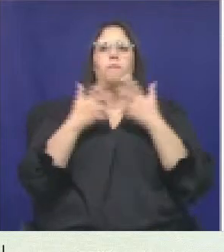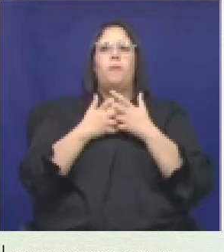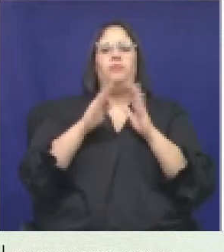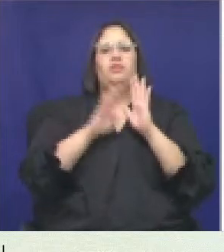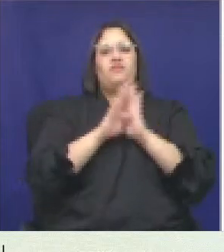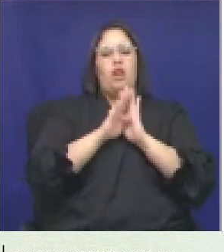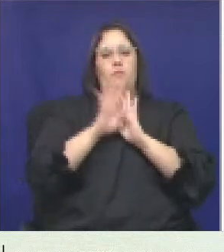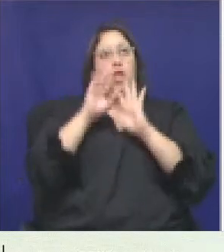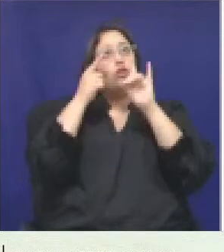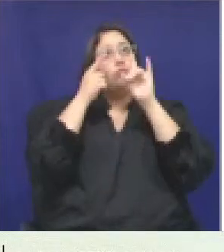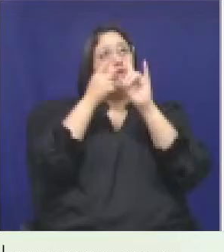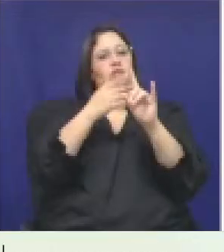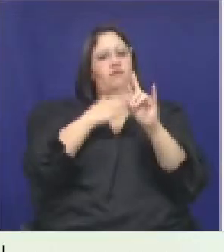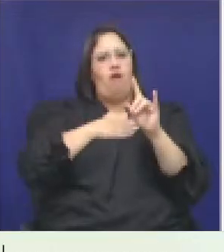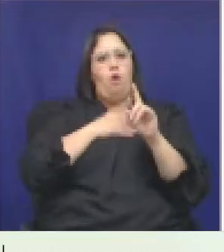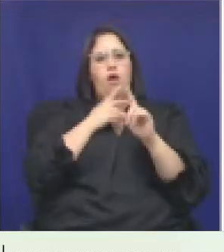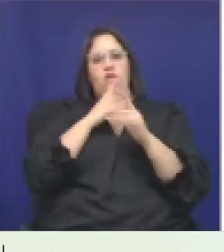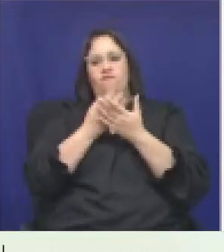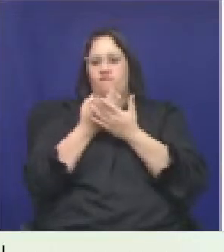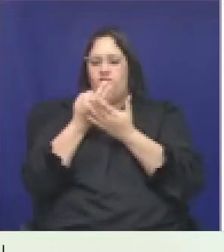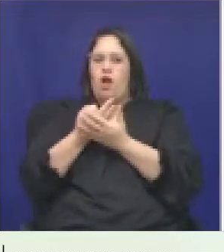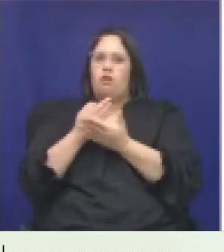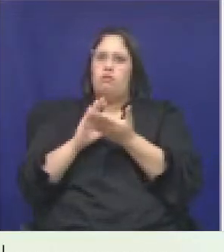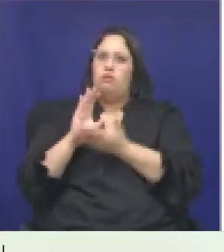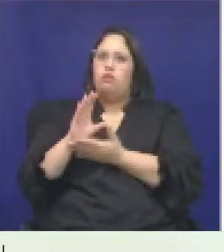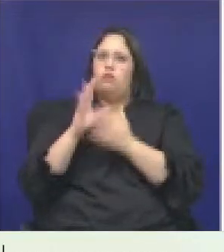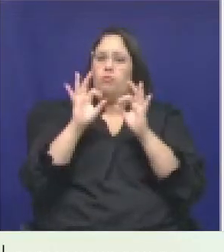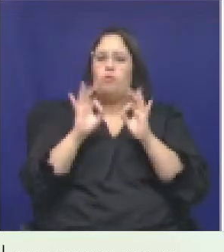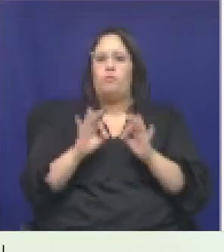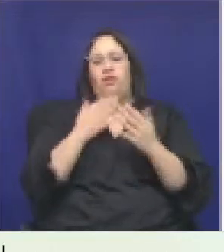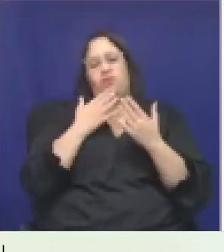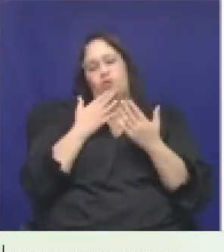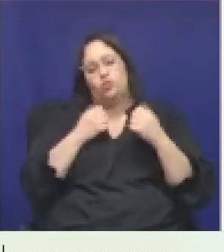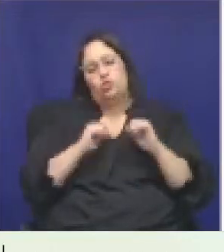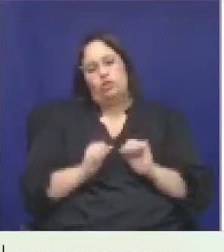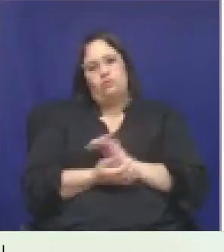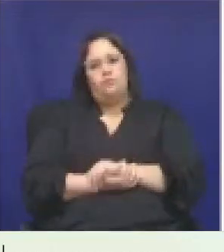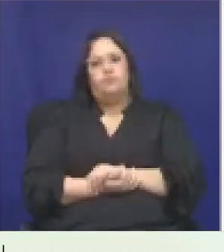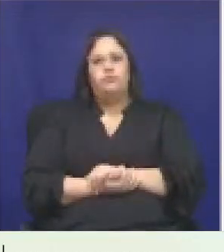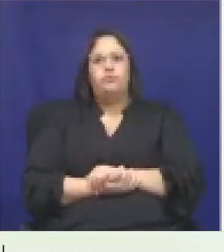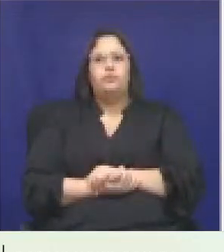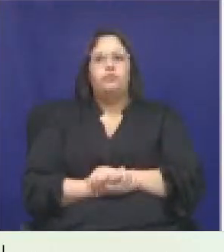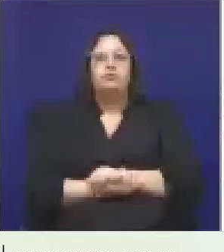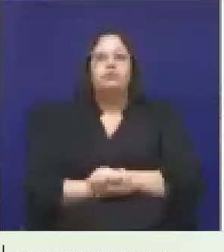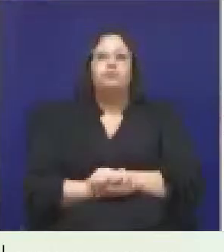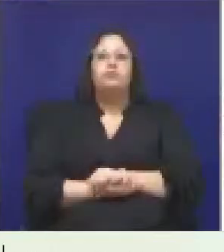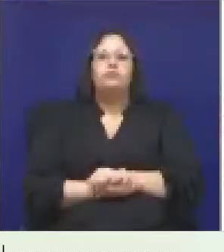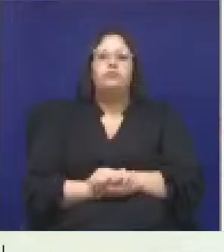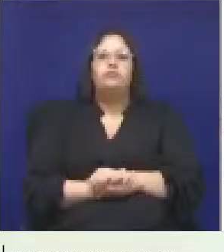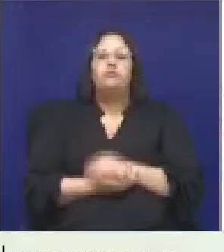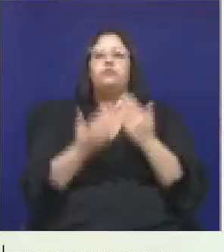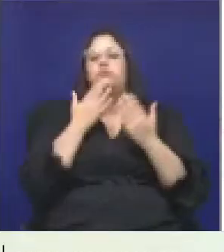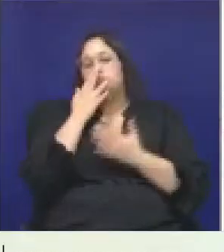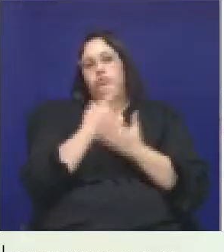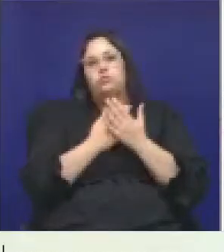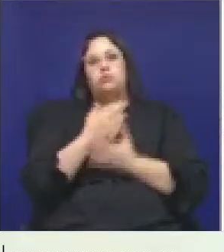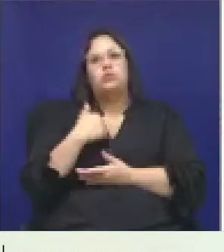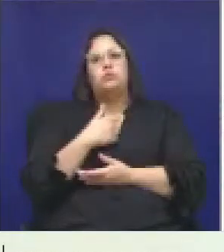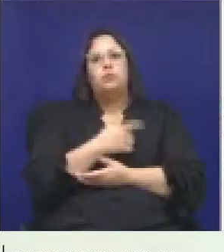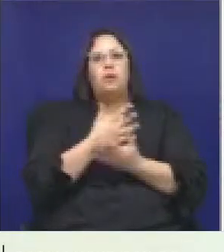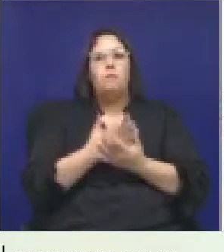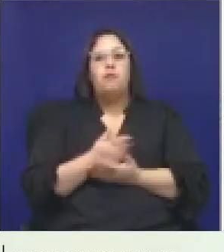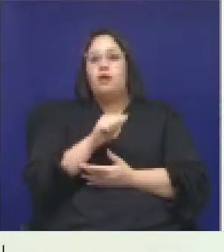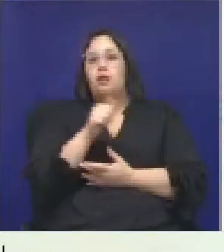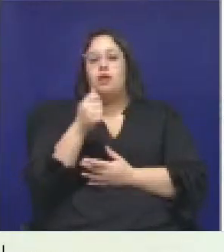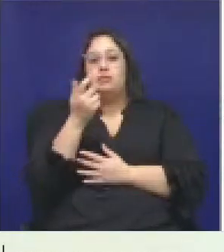developmental objectives and we start funding Stats SA properly. Thank you, House Chair. Thank you very much, Honourable Member. The